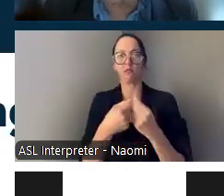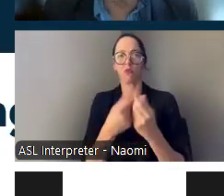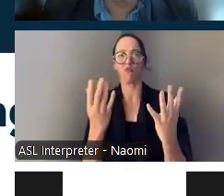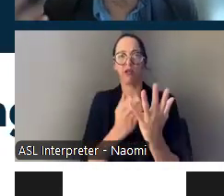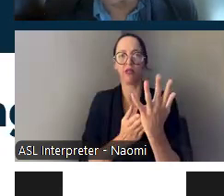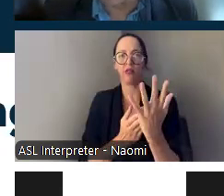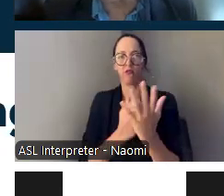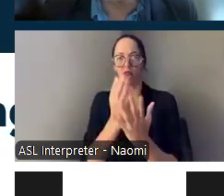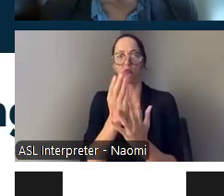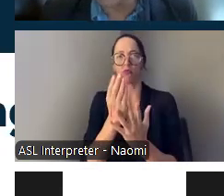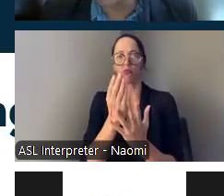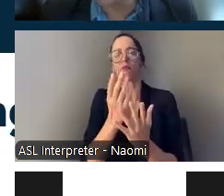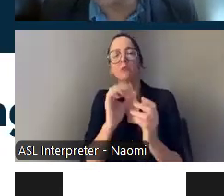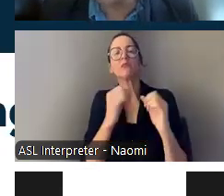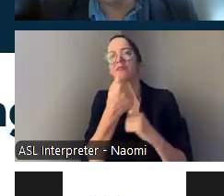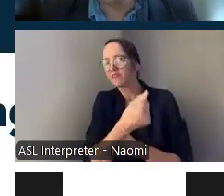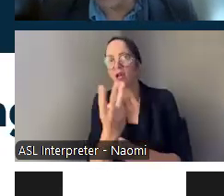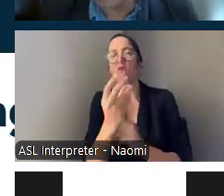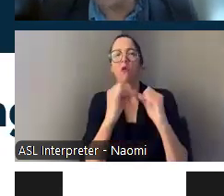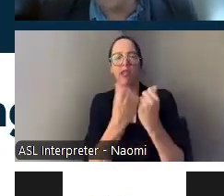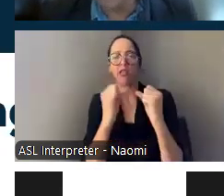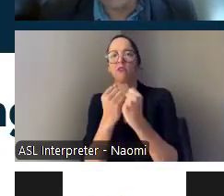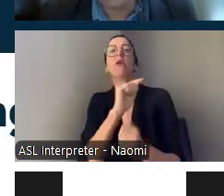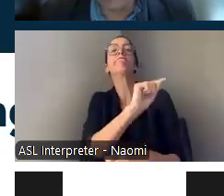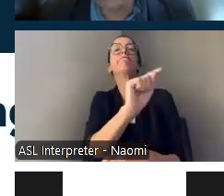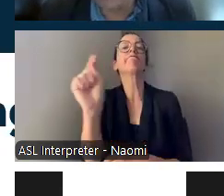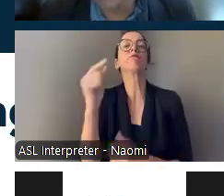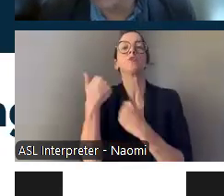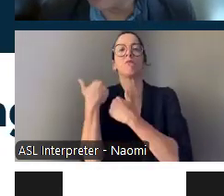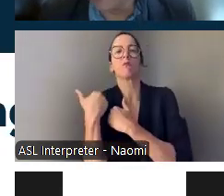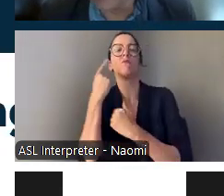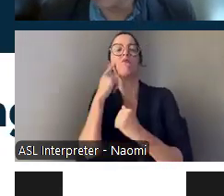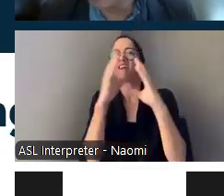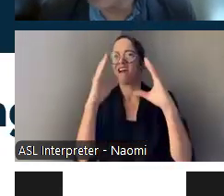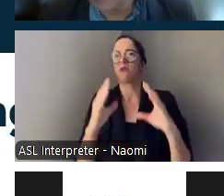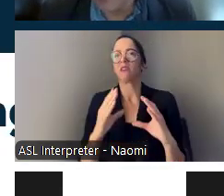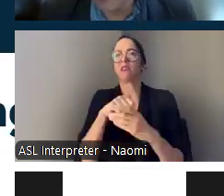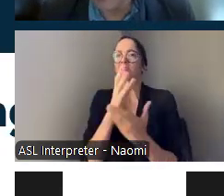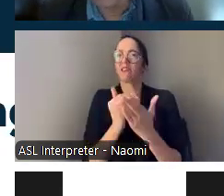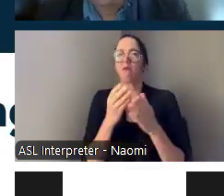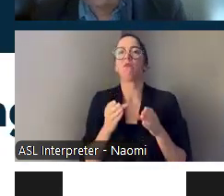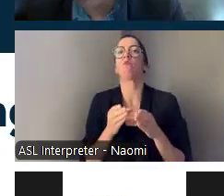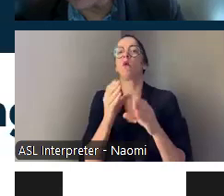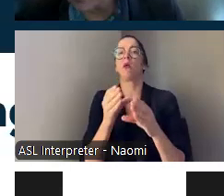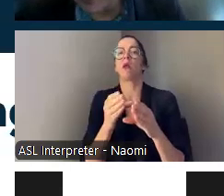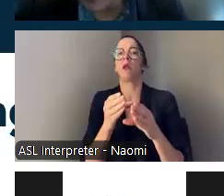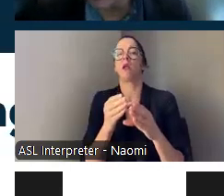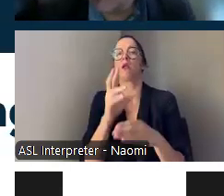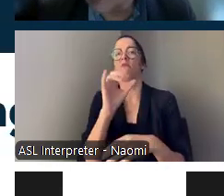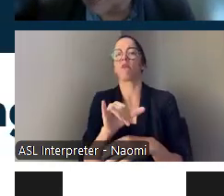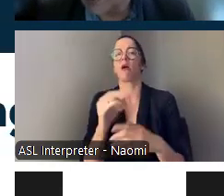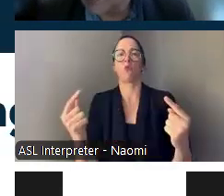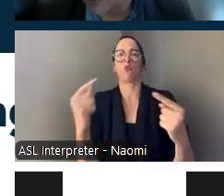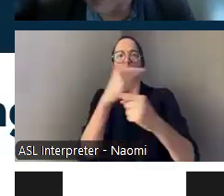several agencies are responsible for housing in some way that crosses different departments and is also